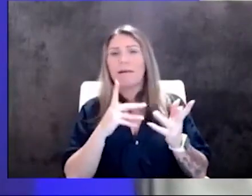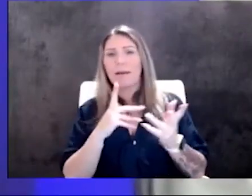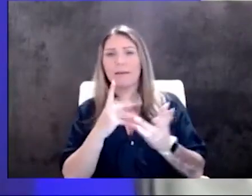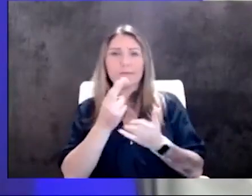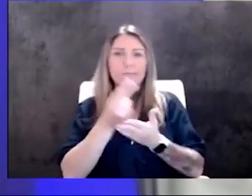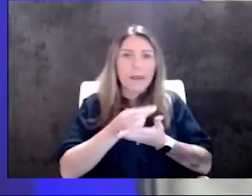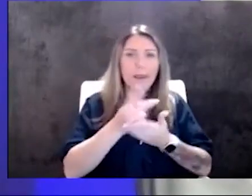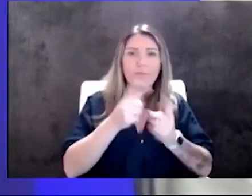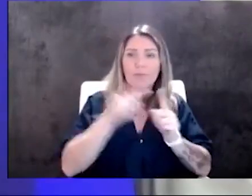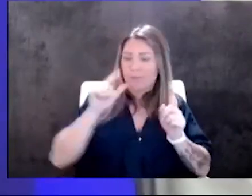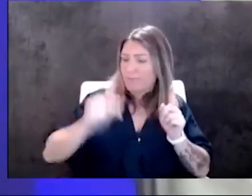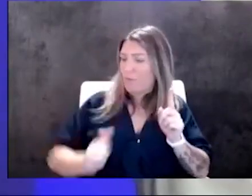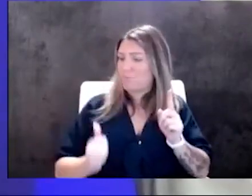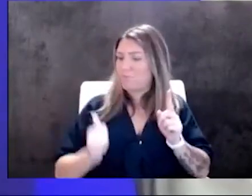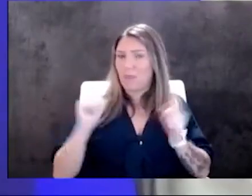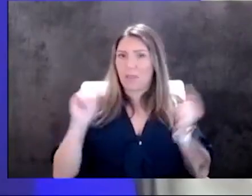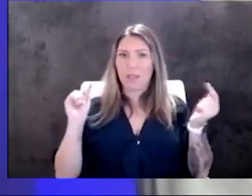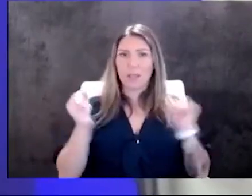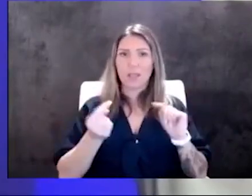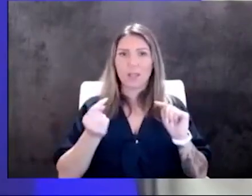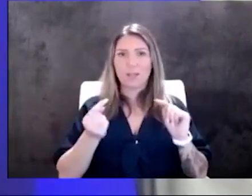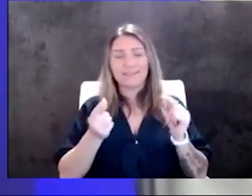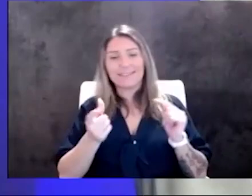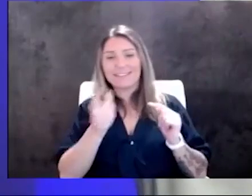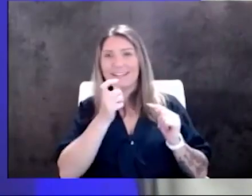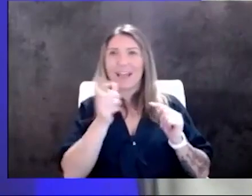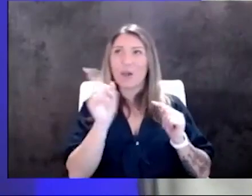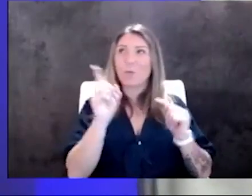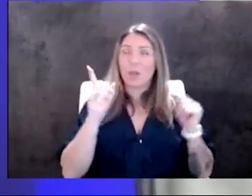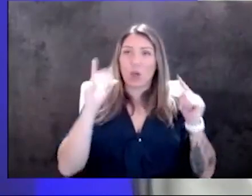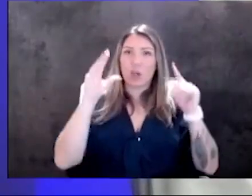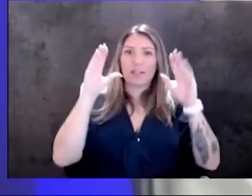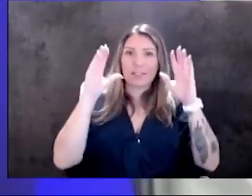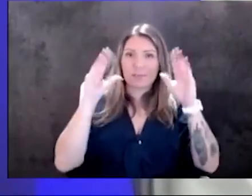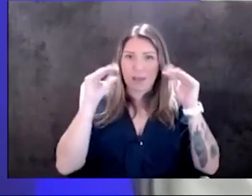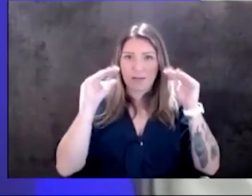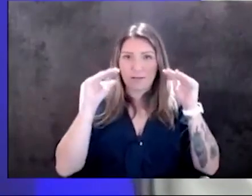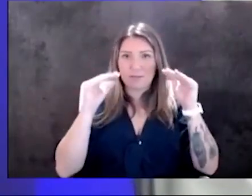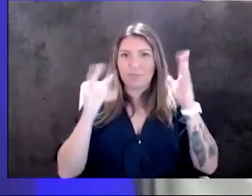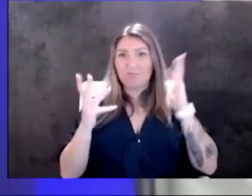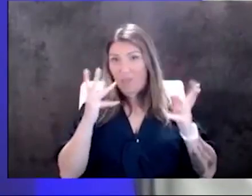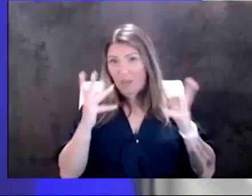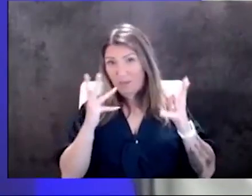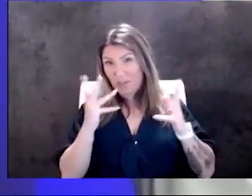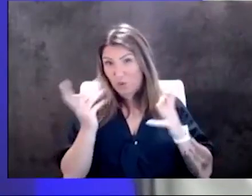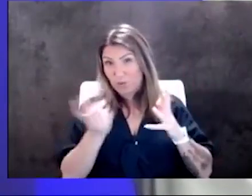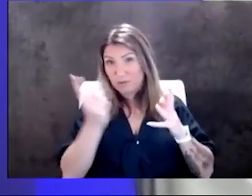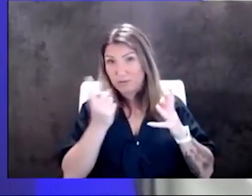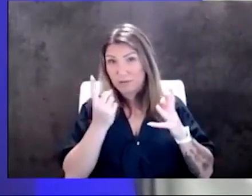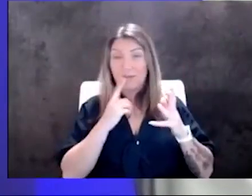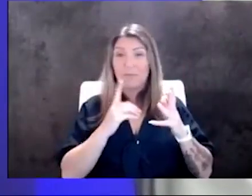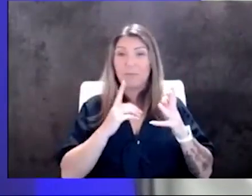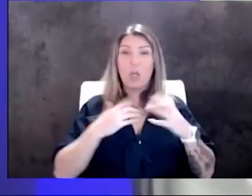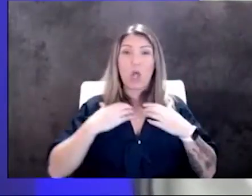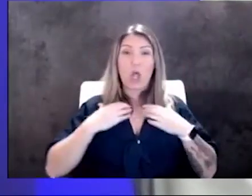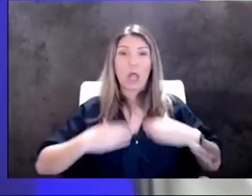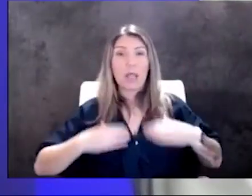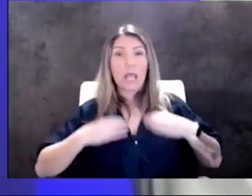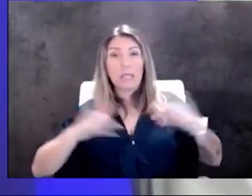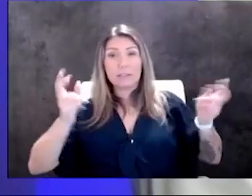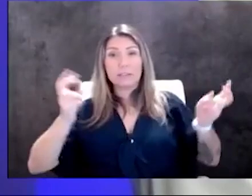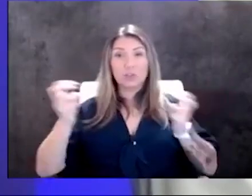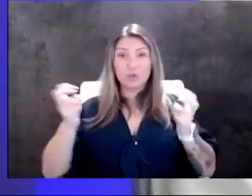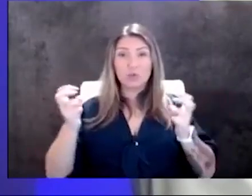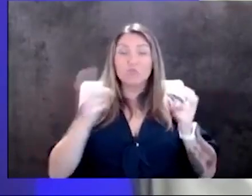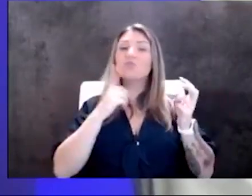things has been a little bit not where I expected it to be. And I think maybe there's some kind of residual lung injuries that happen in a lot of these people, especially the ones